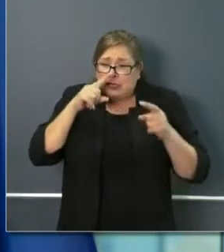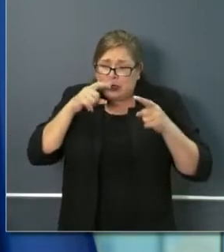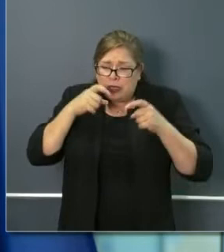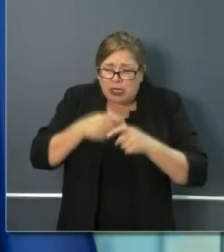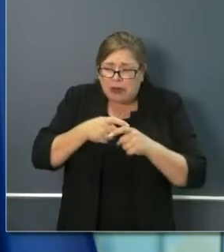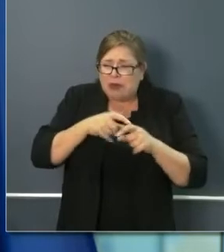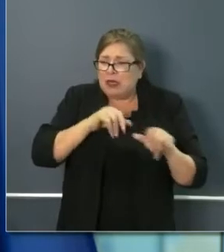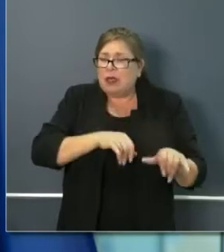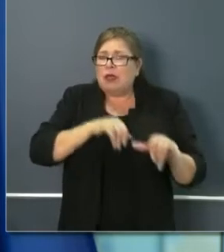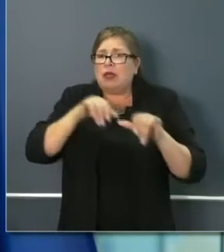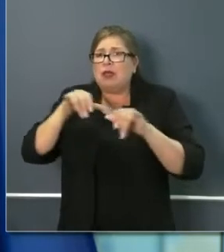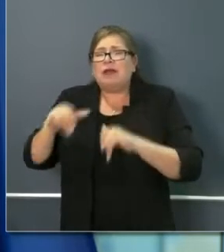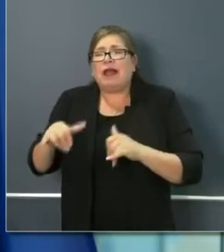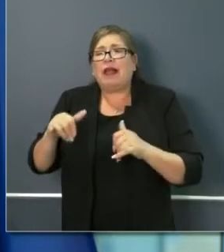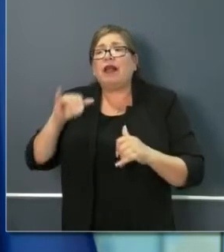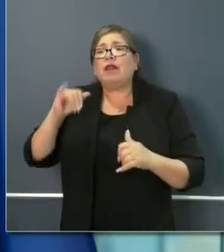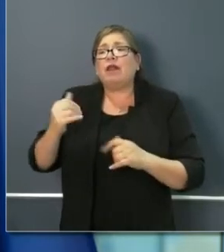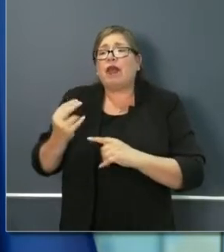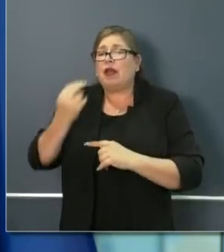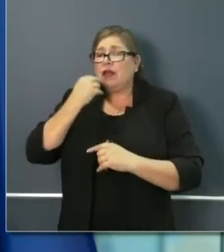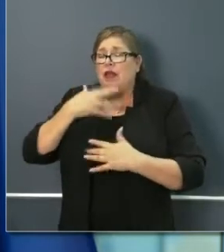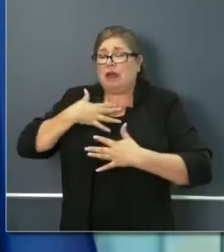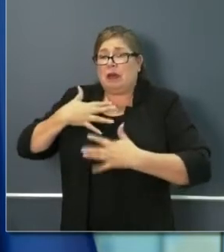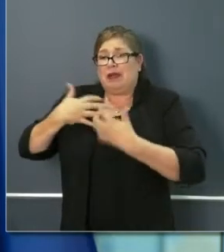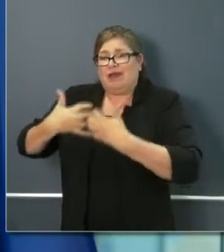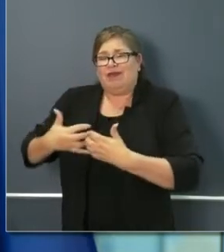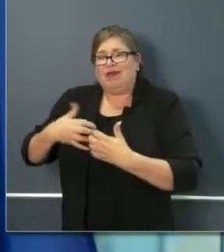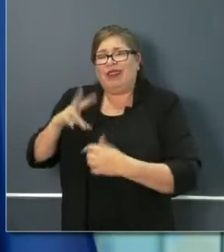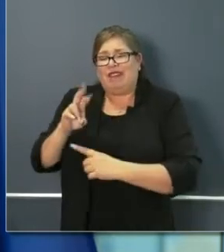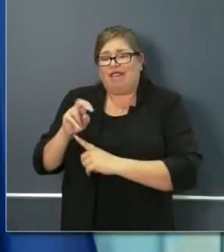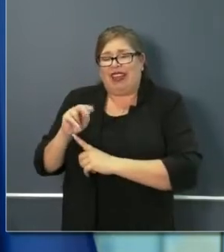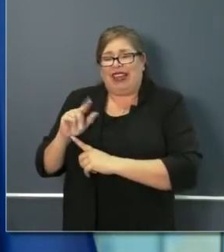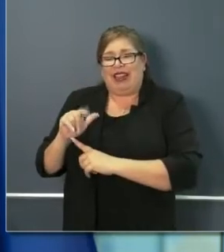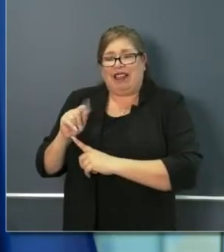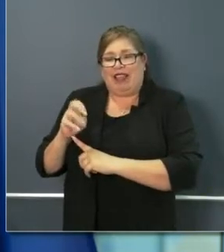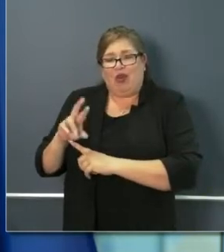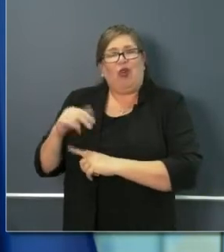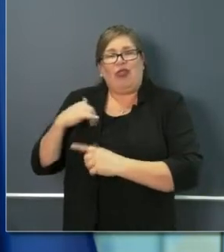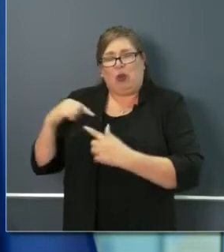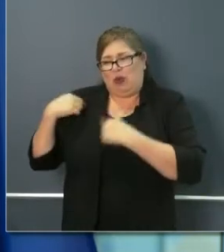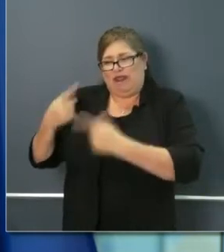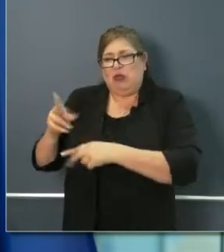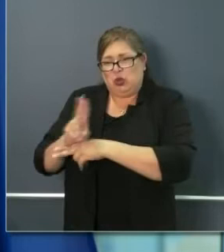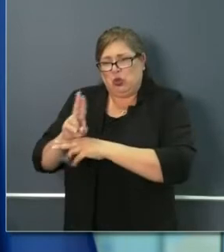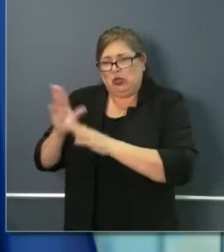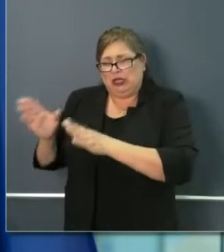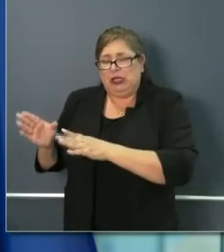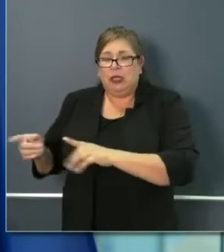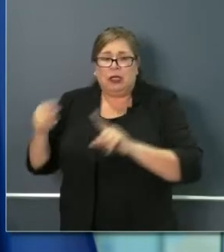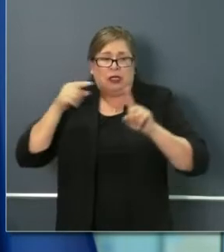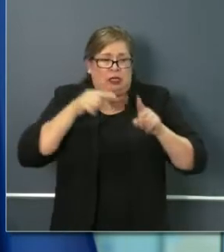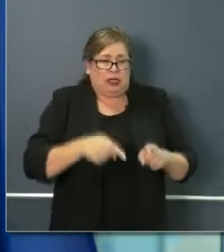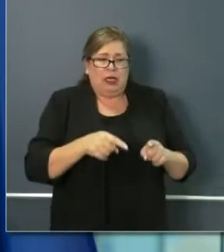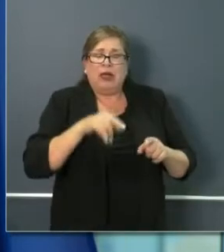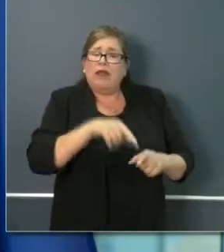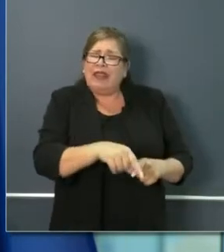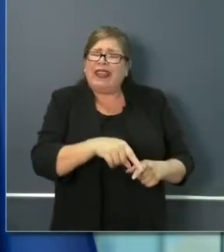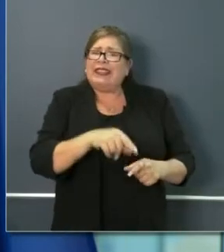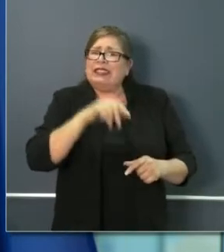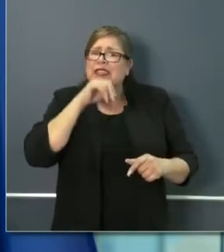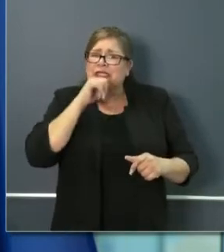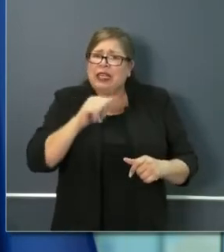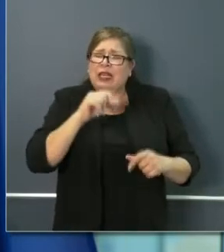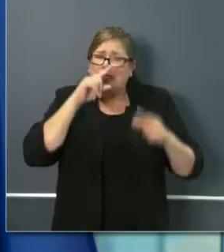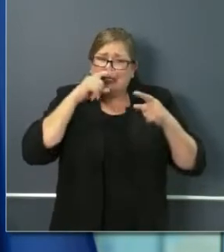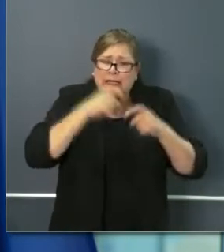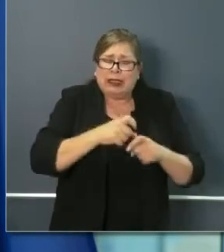the respirators, or rather the ventilators that so many of us are speaking of. These are less complex but can meet the